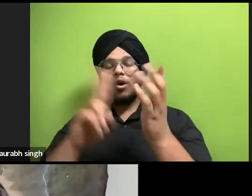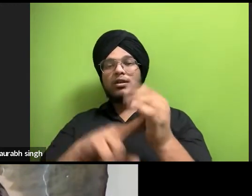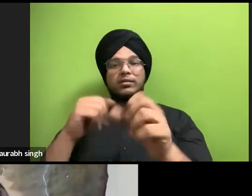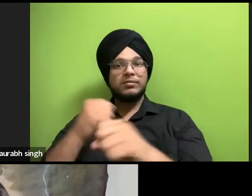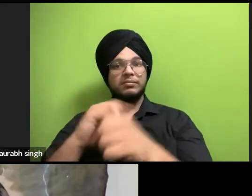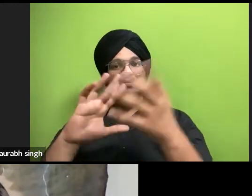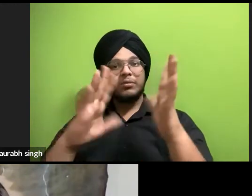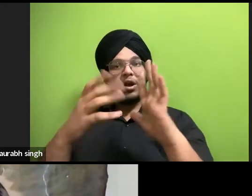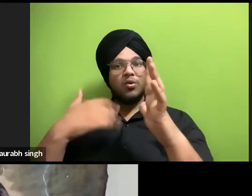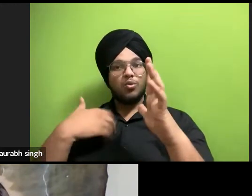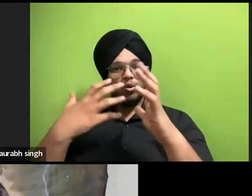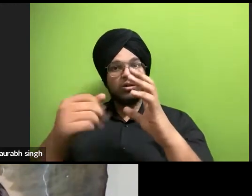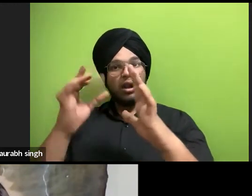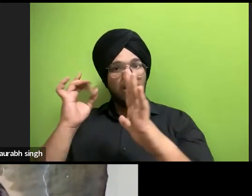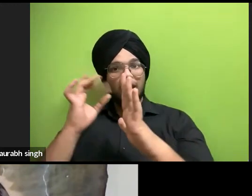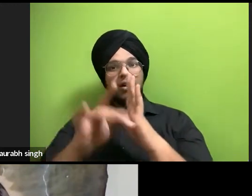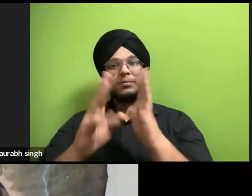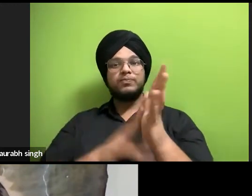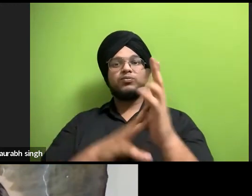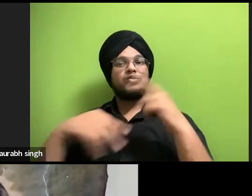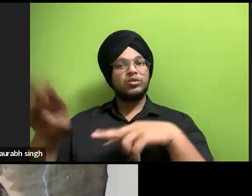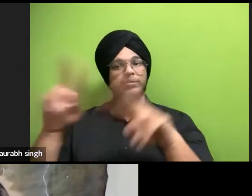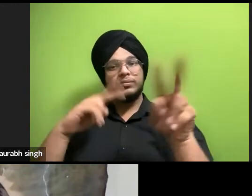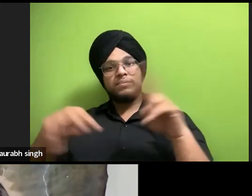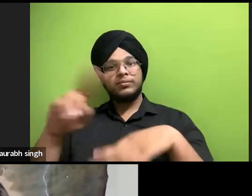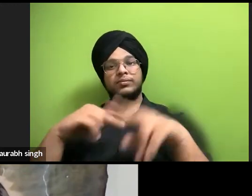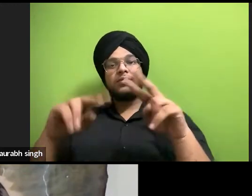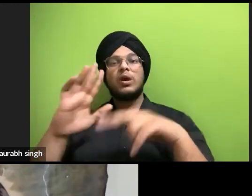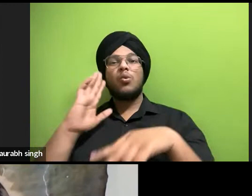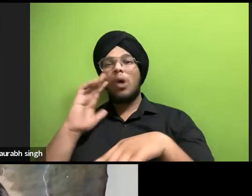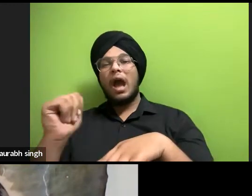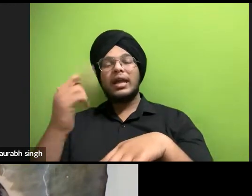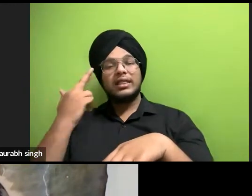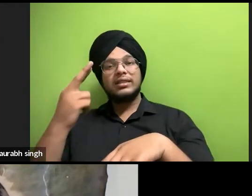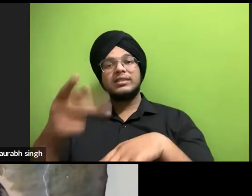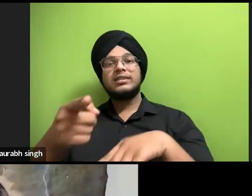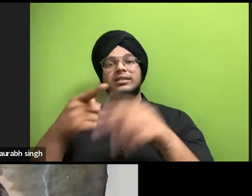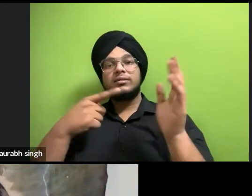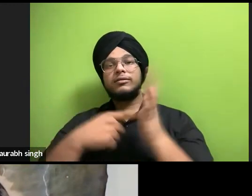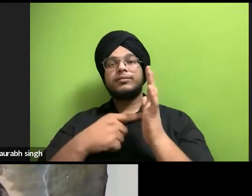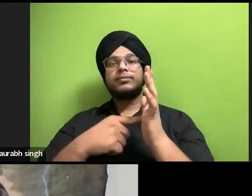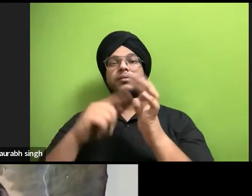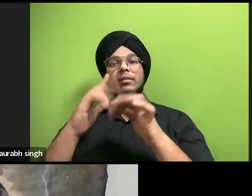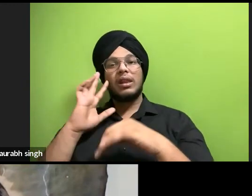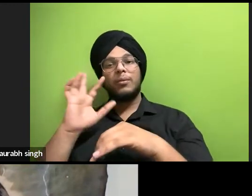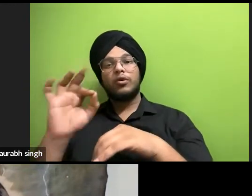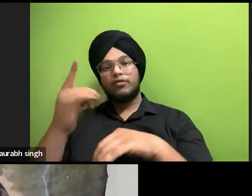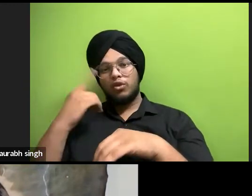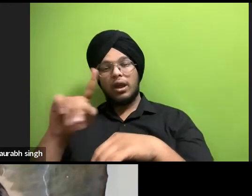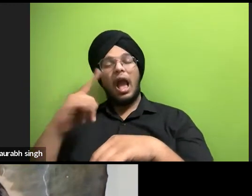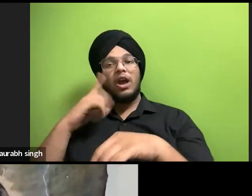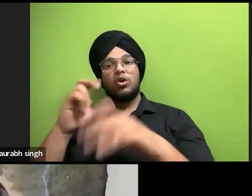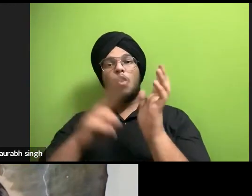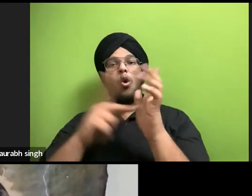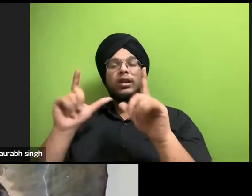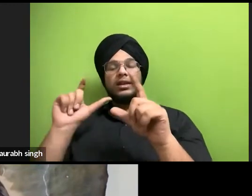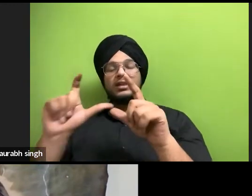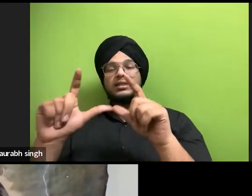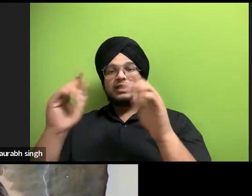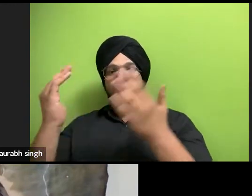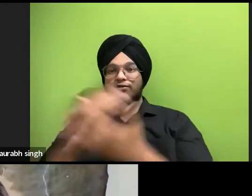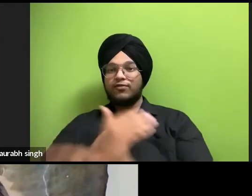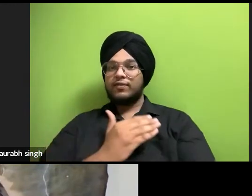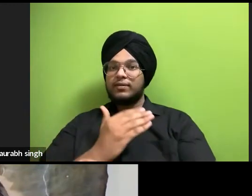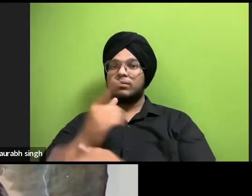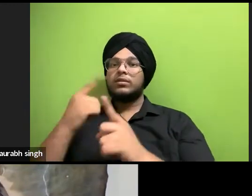you to tell us more about the museum's approach and why it considered it important for an iconic space to be saved as